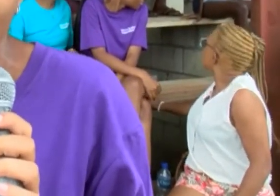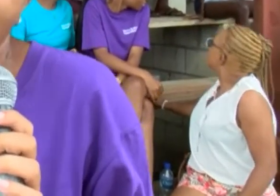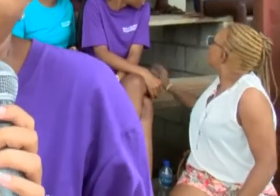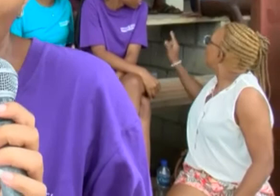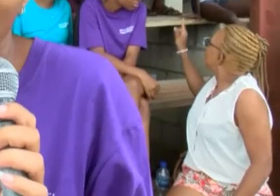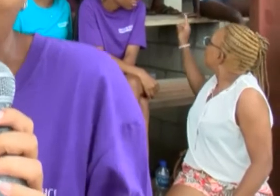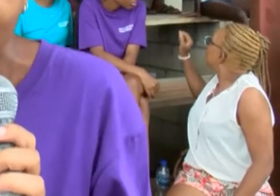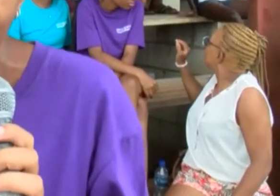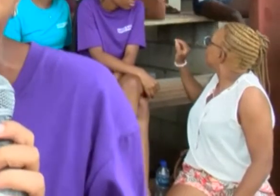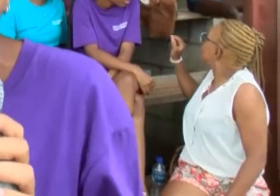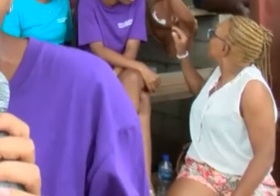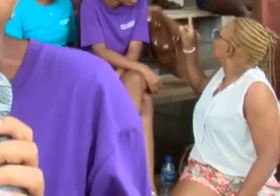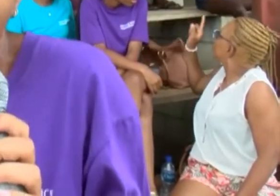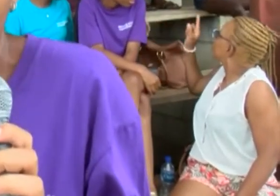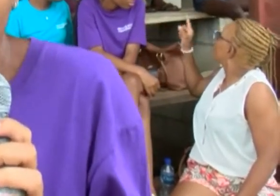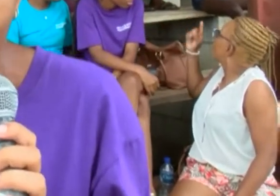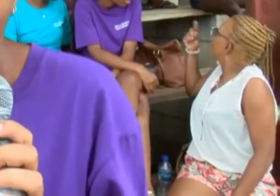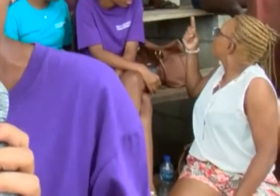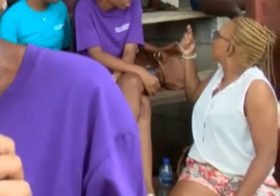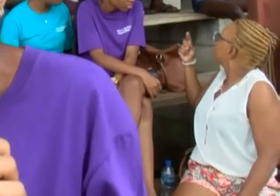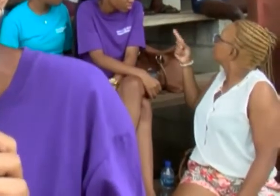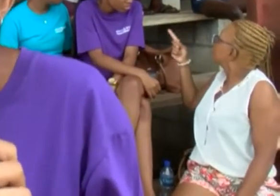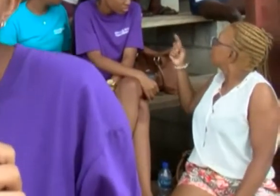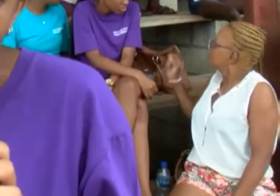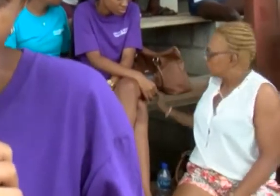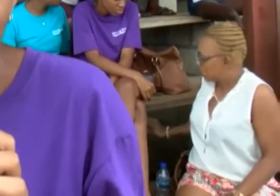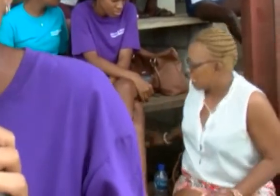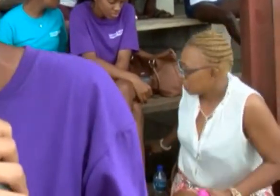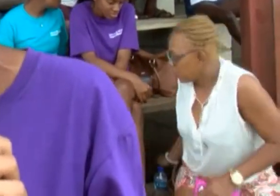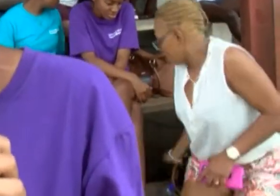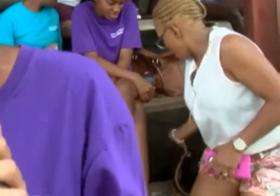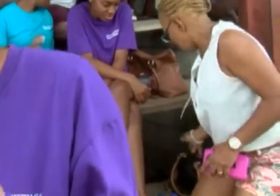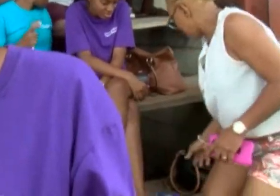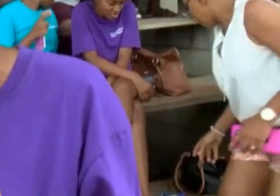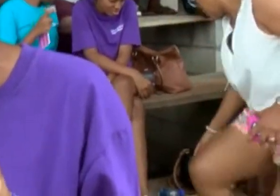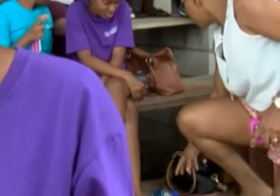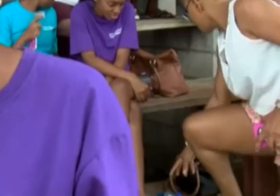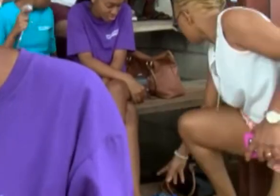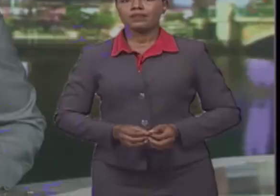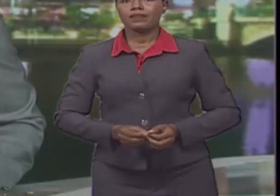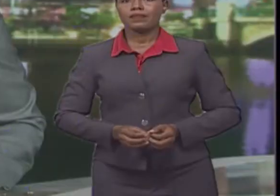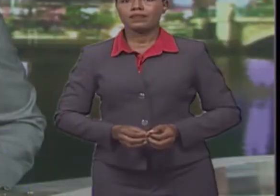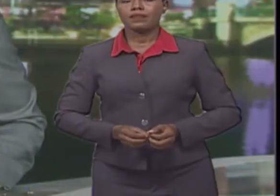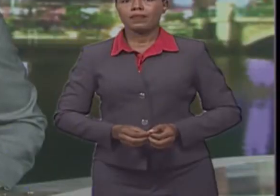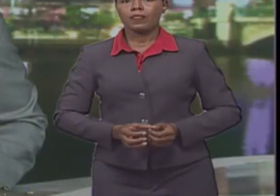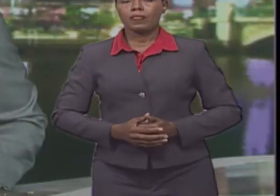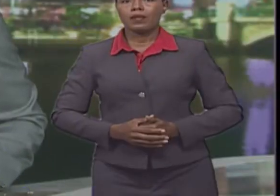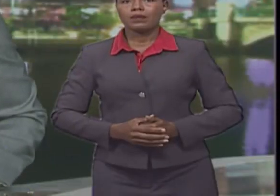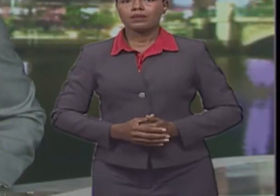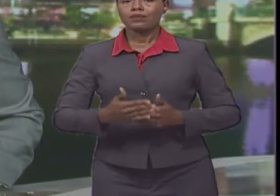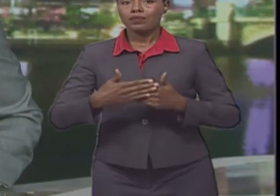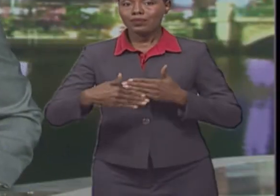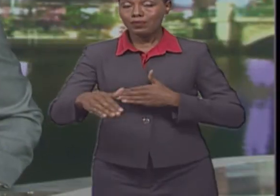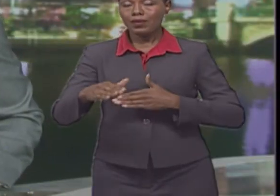races, some traveling dance movements that would be fun for everybody, babies, juniors and the seniors. Well,